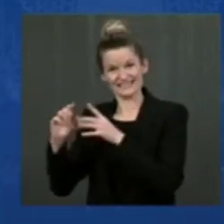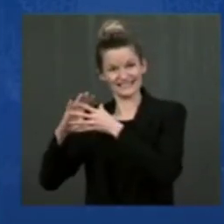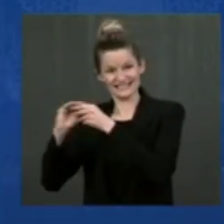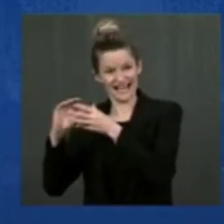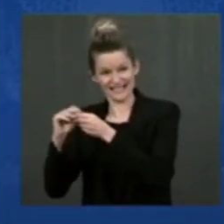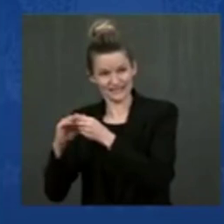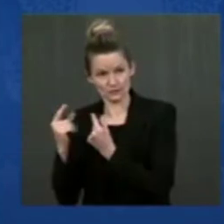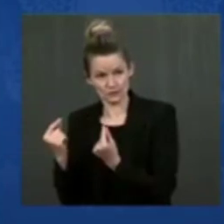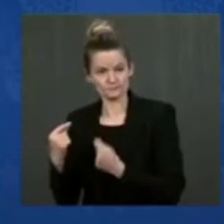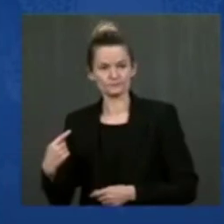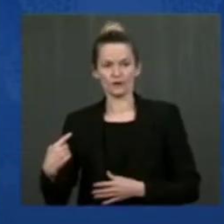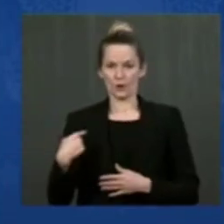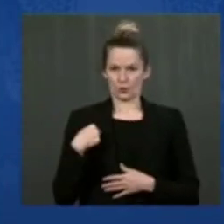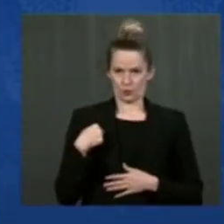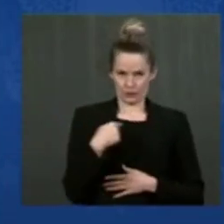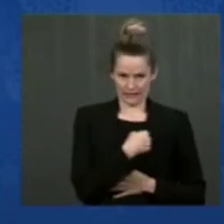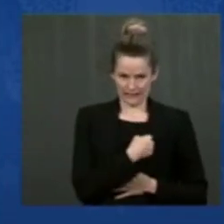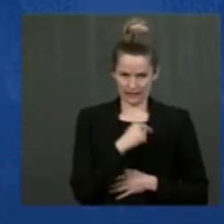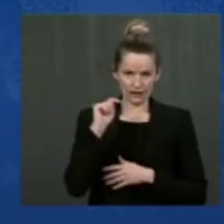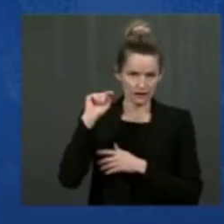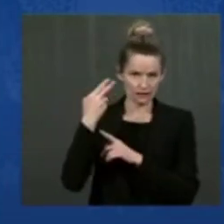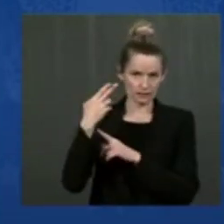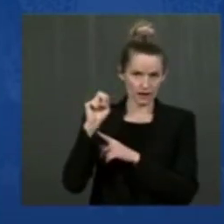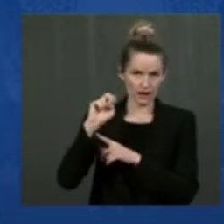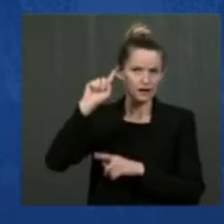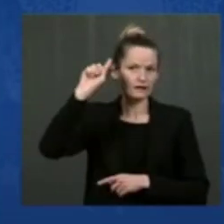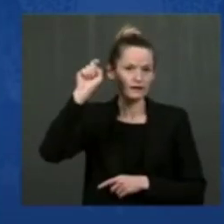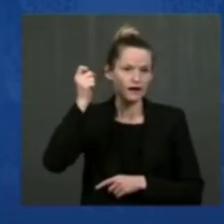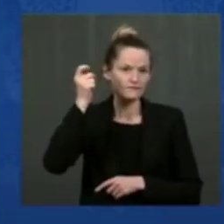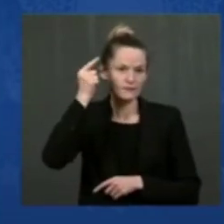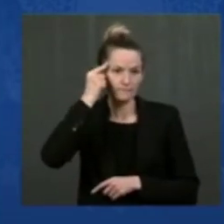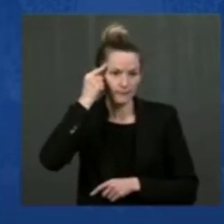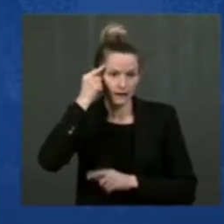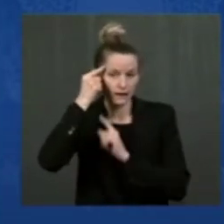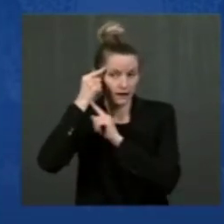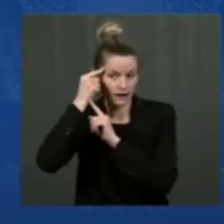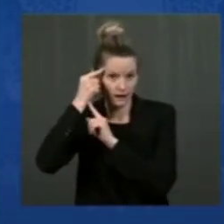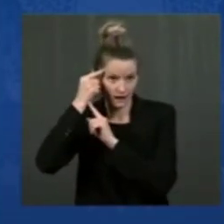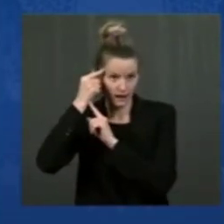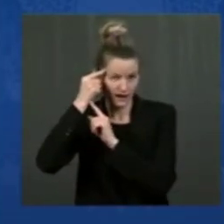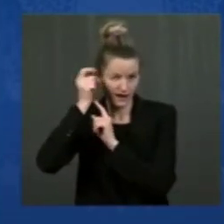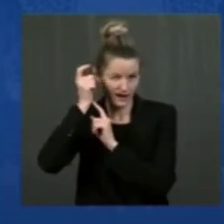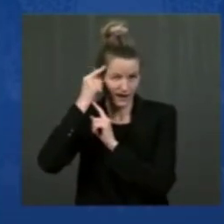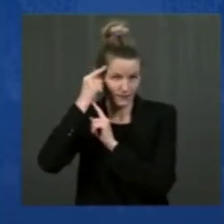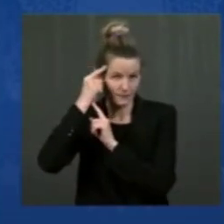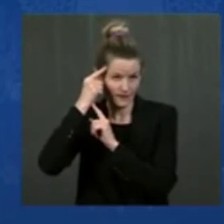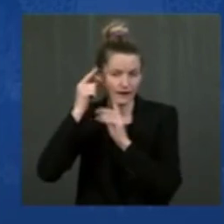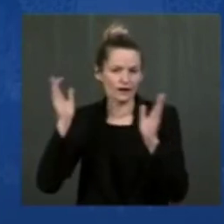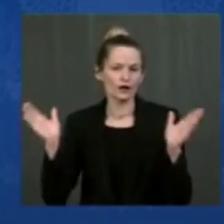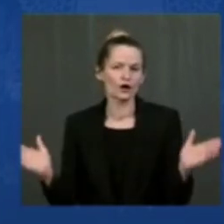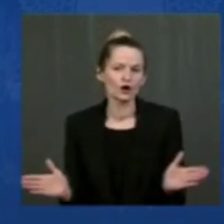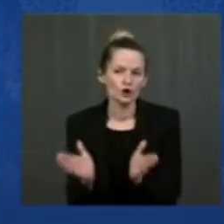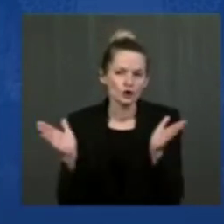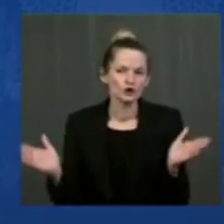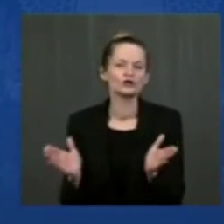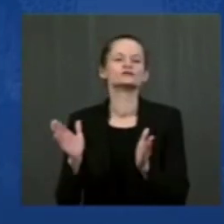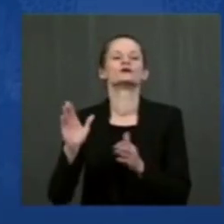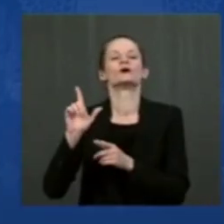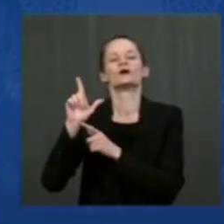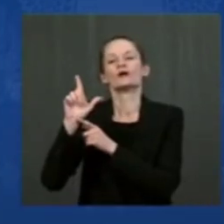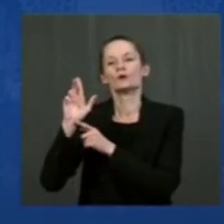government, should encourage unions and collective bargaining, making it easier. That's what it